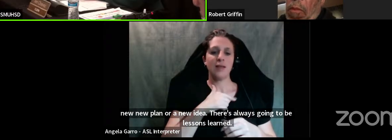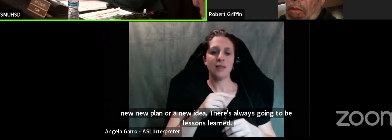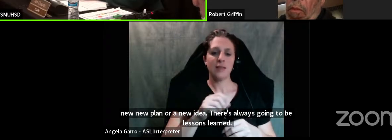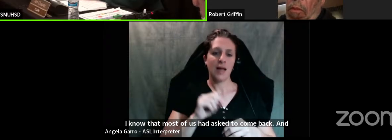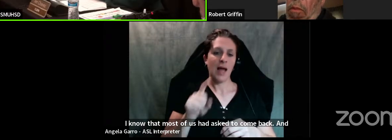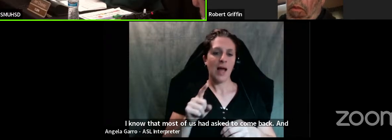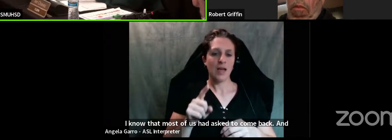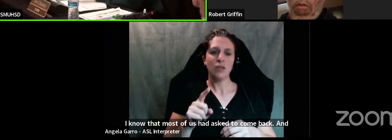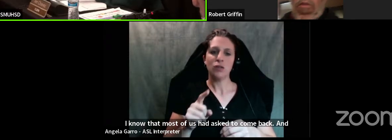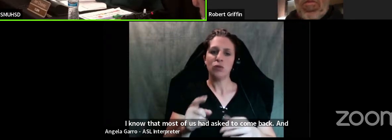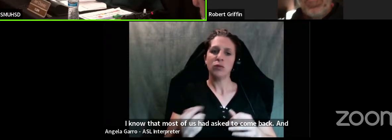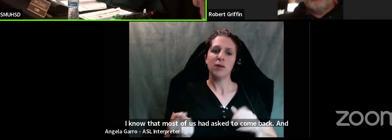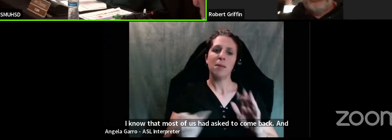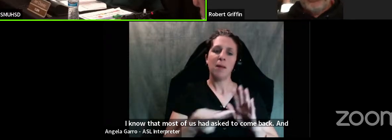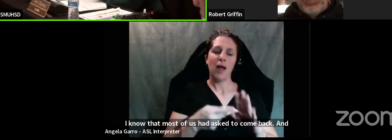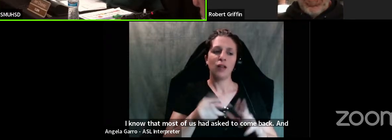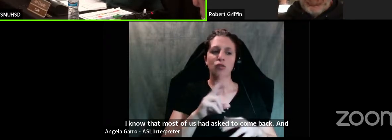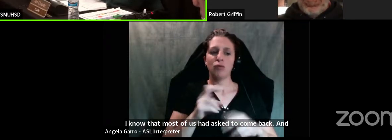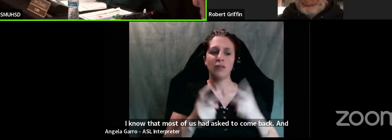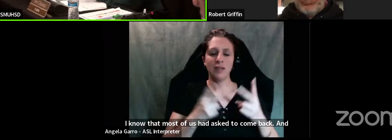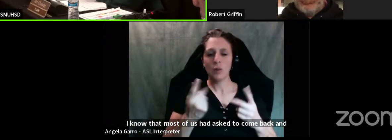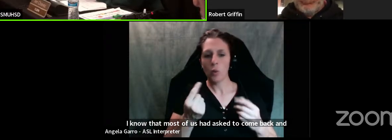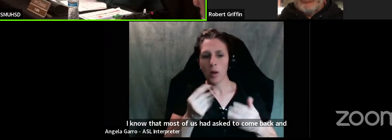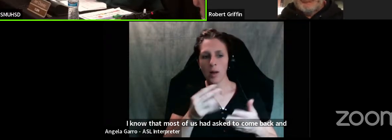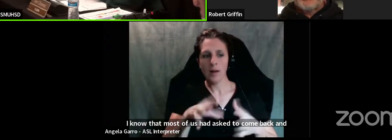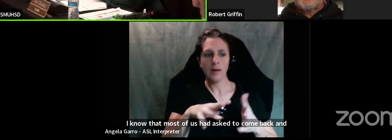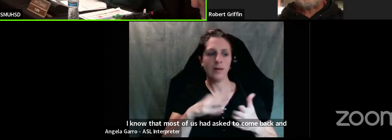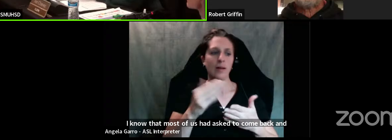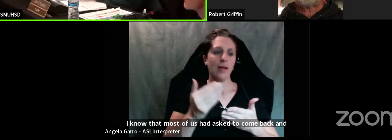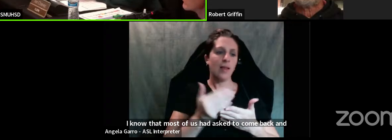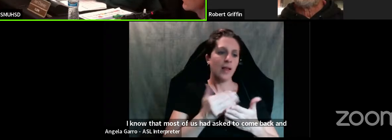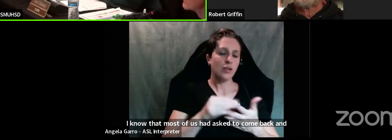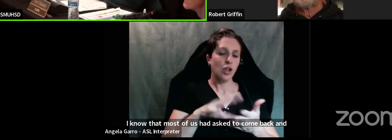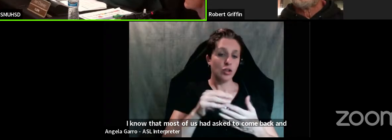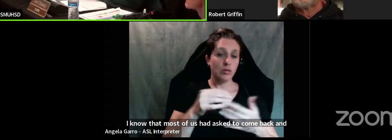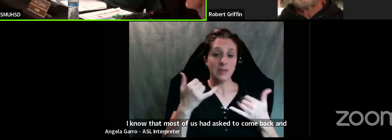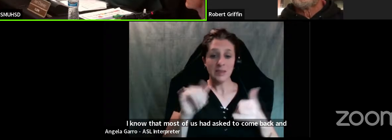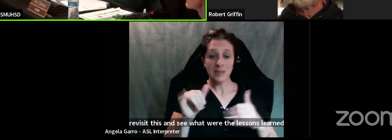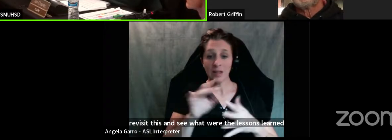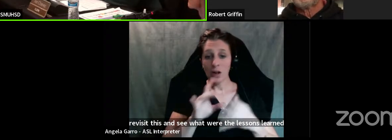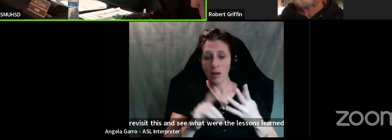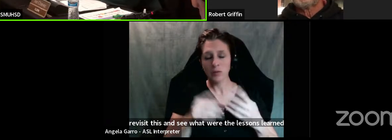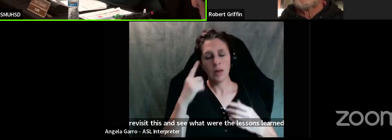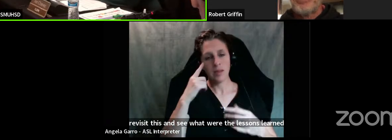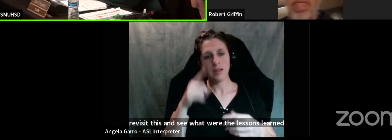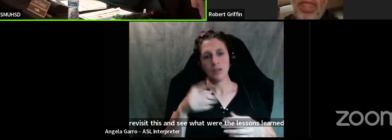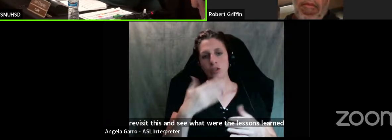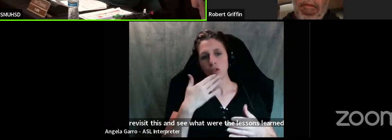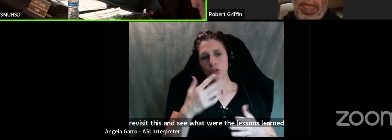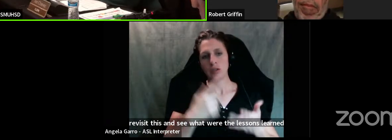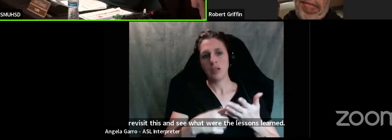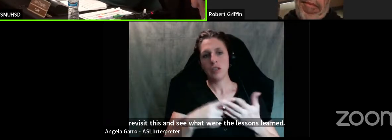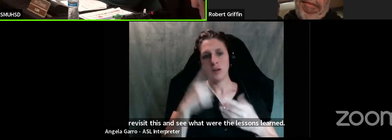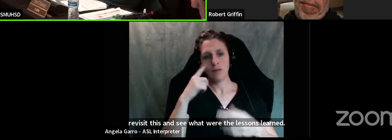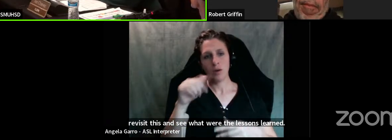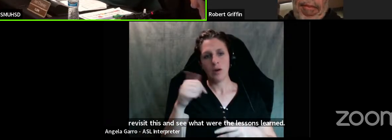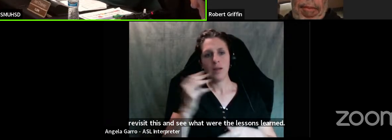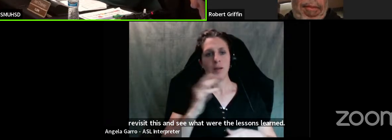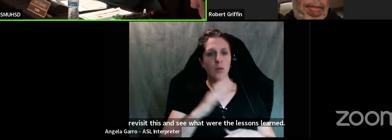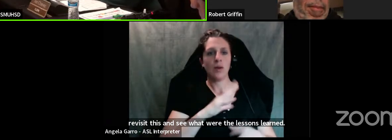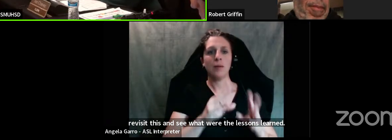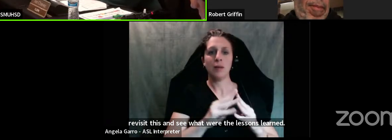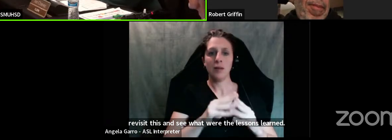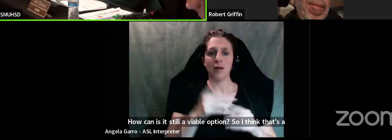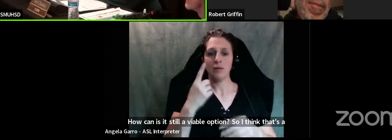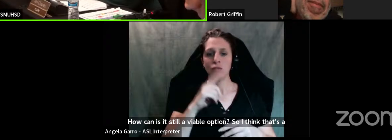and revisit this and see what were the lessons learned. Is it still a viable option? So I think that's a good discussion for another board meeting. Yeah, for sure. Another